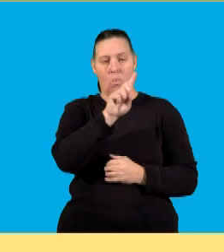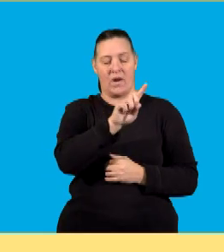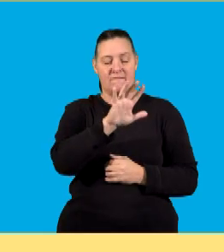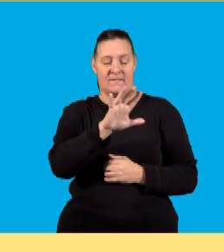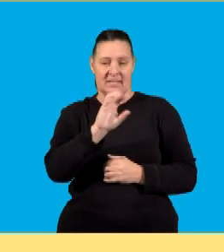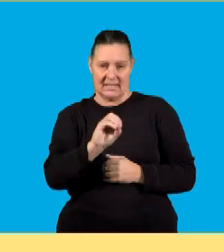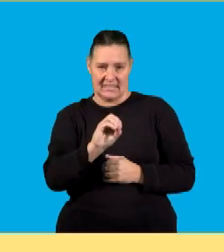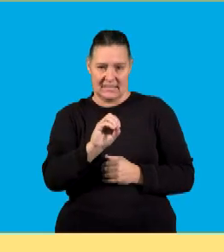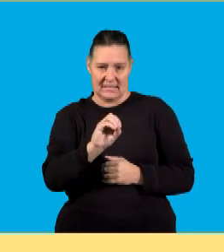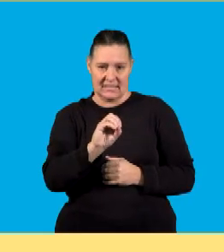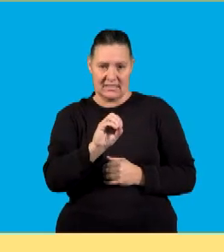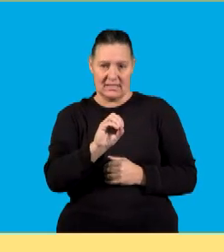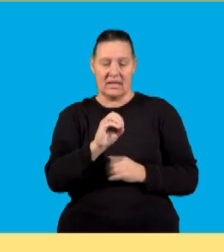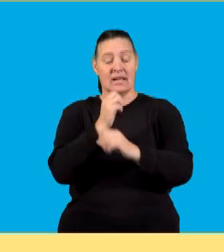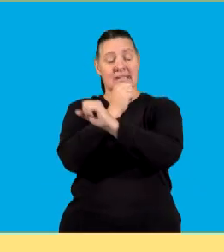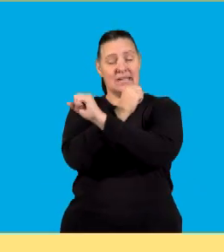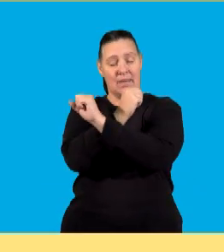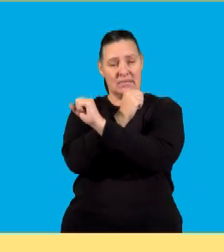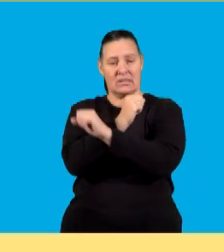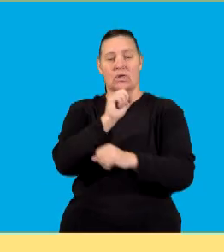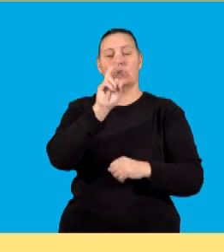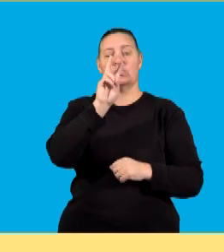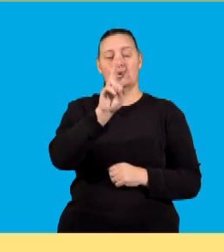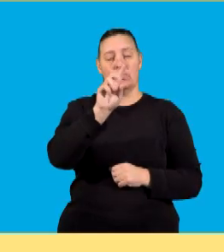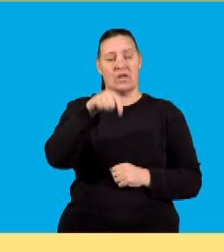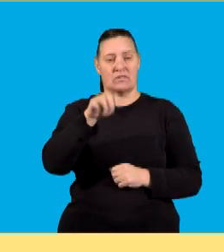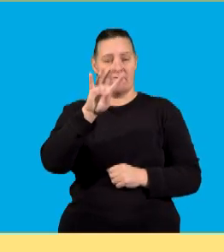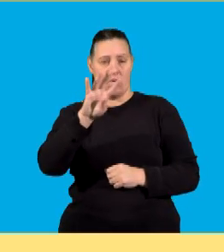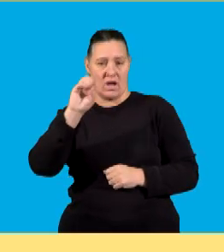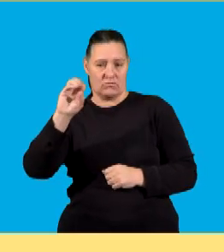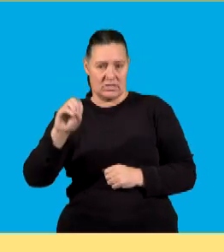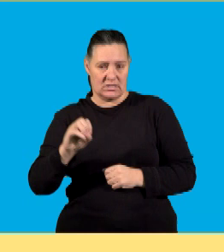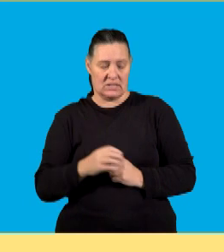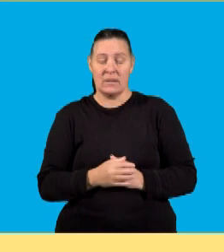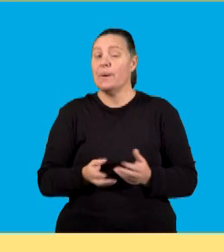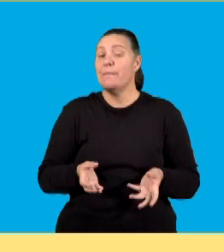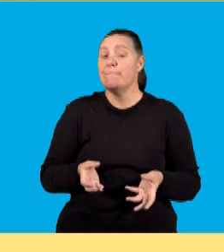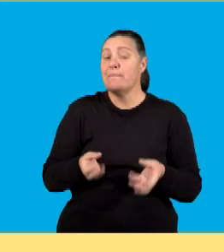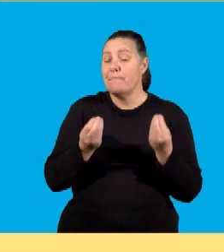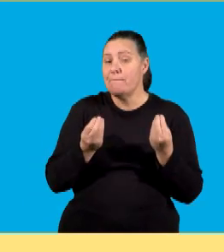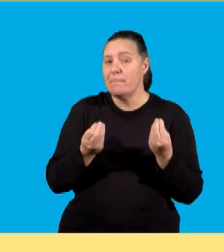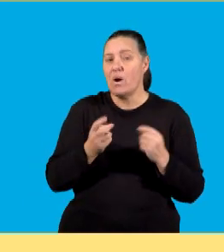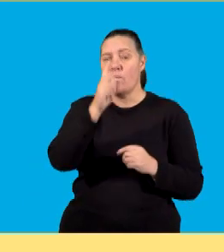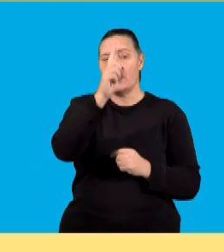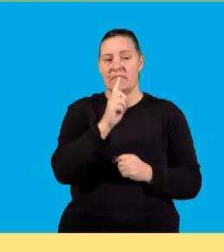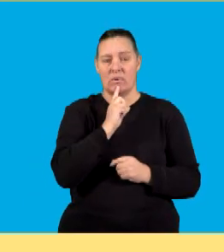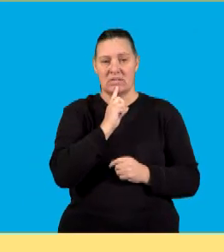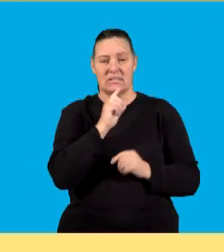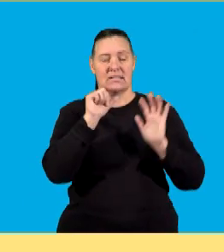is 150. That is the selling price. We multiply that by 2,400. That is going to give